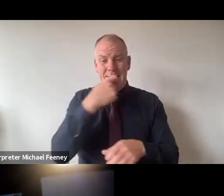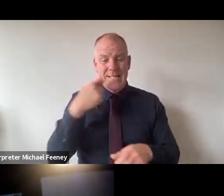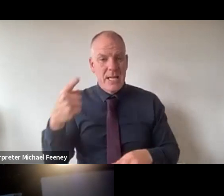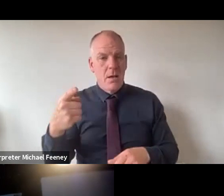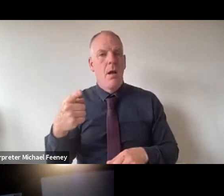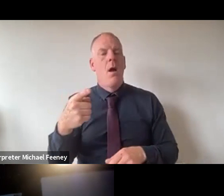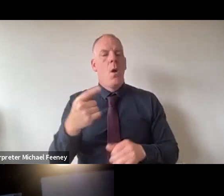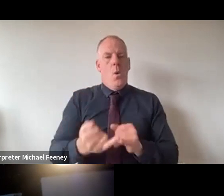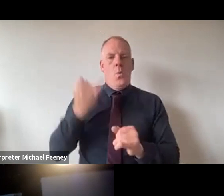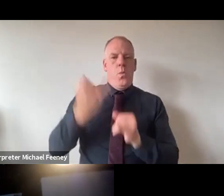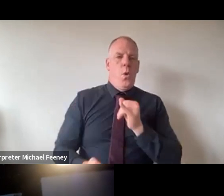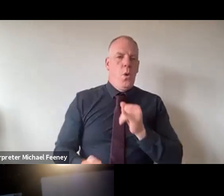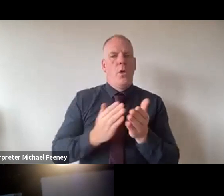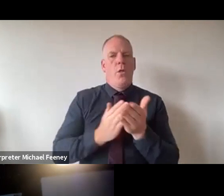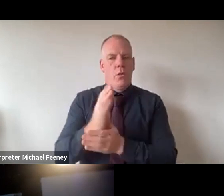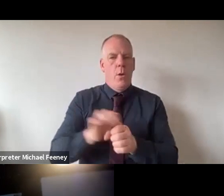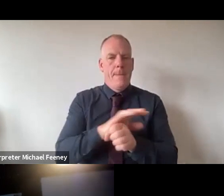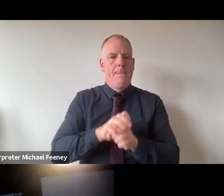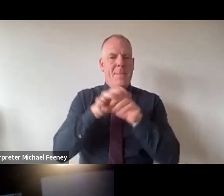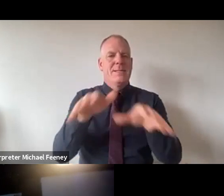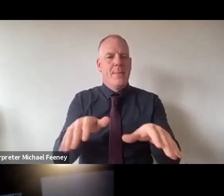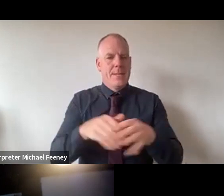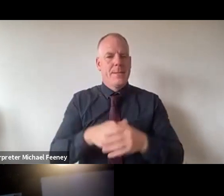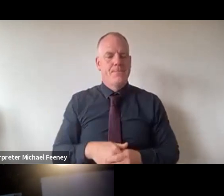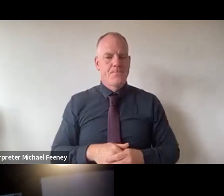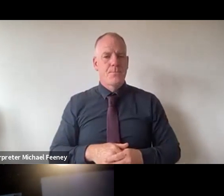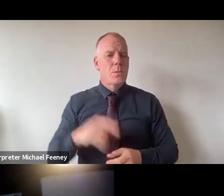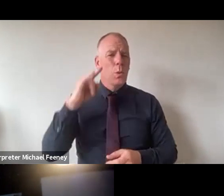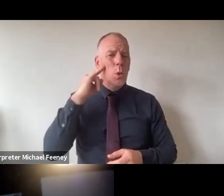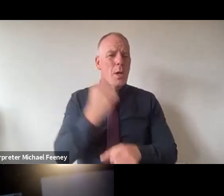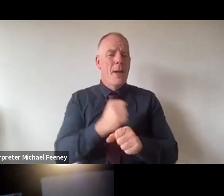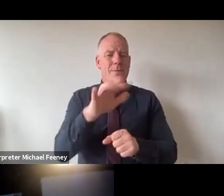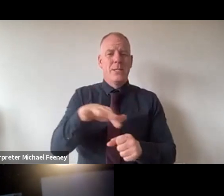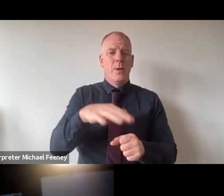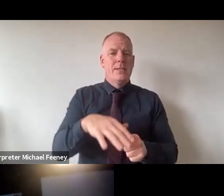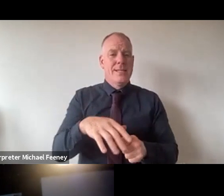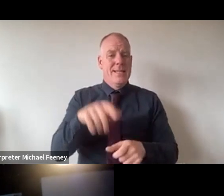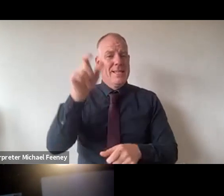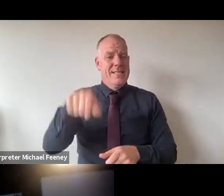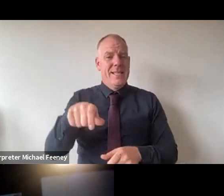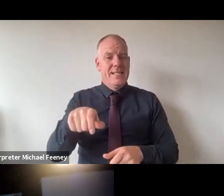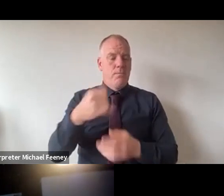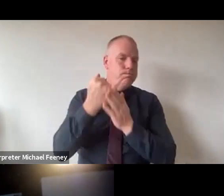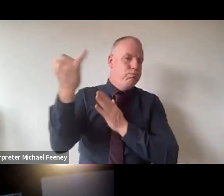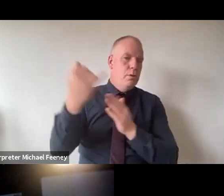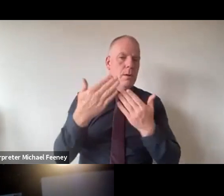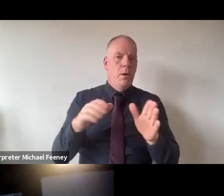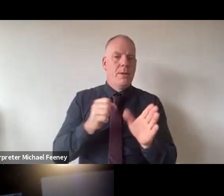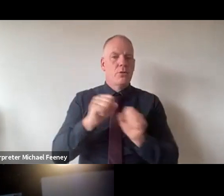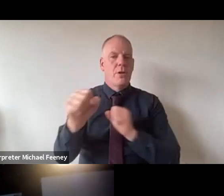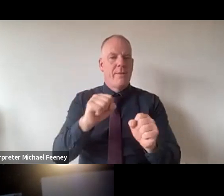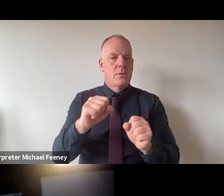was made even worse during the pandemic. We heard about cases where citizens were denied a public service for not wearing a